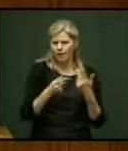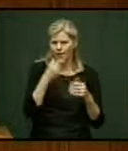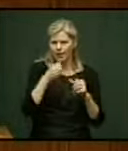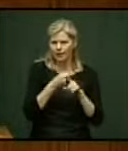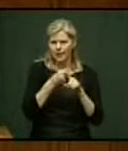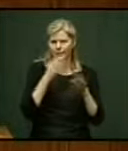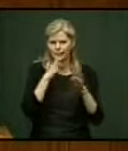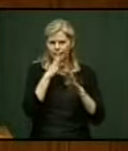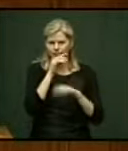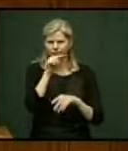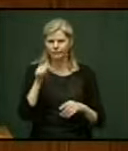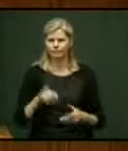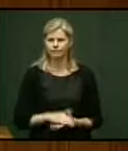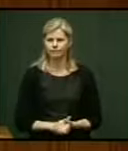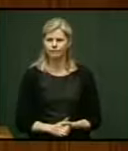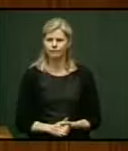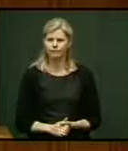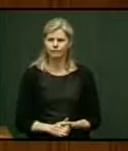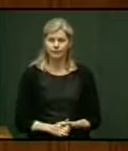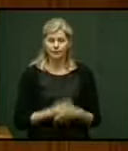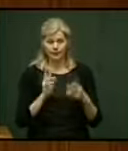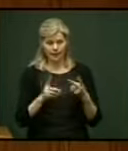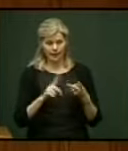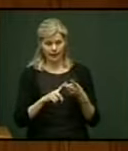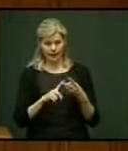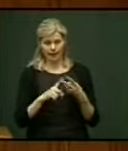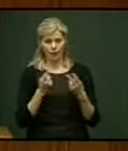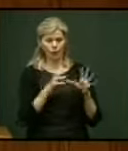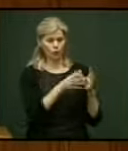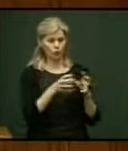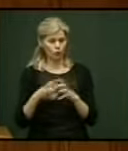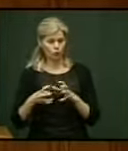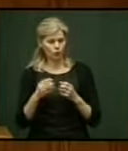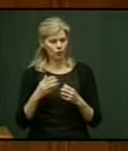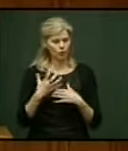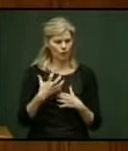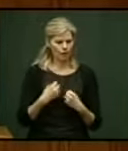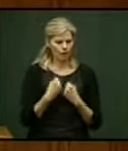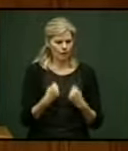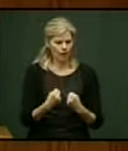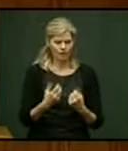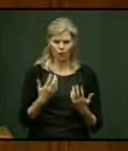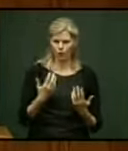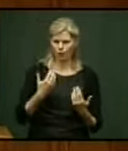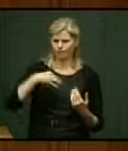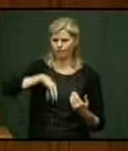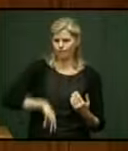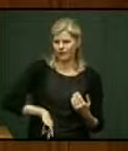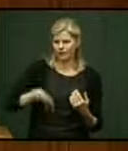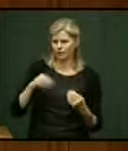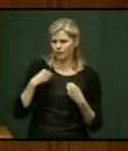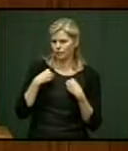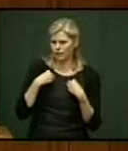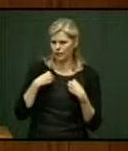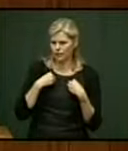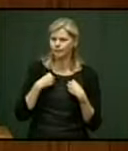Secondly, groups that have profited from the status quo and have become very powerful have a vested interest in maintaining it. They will claim that